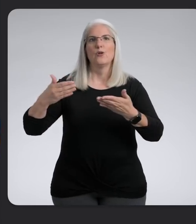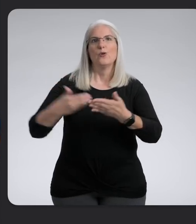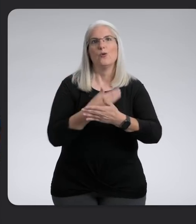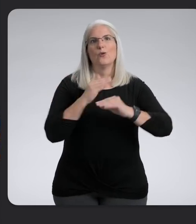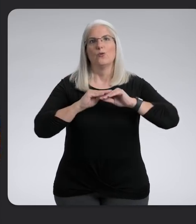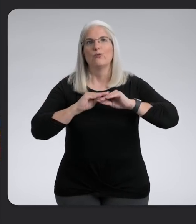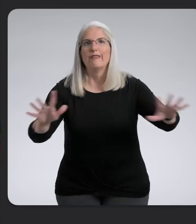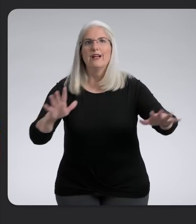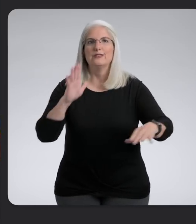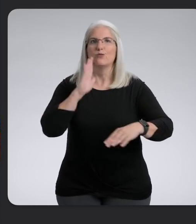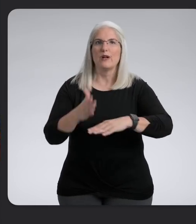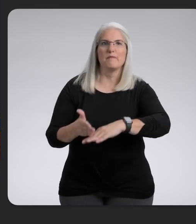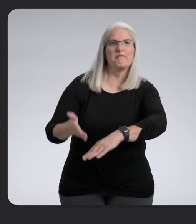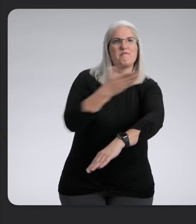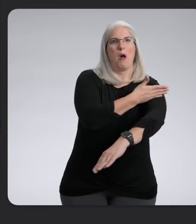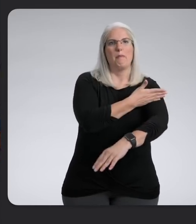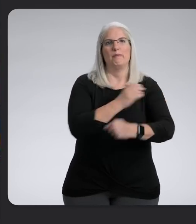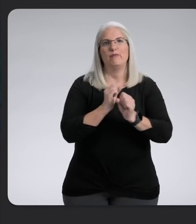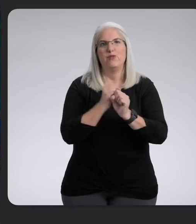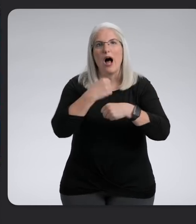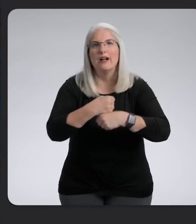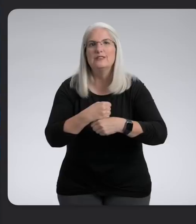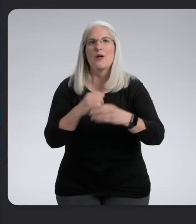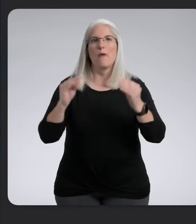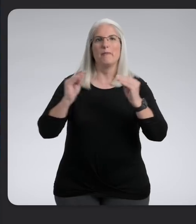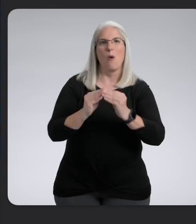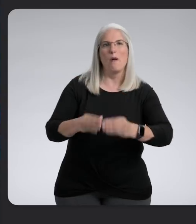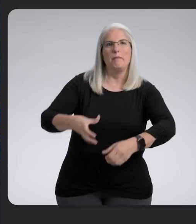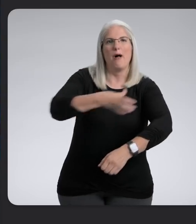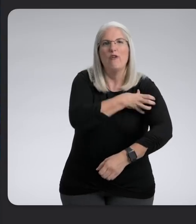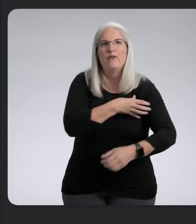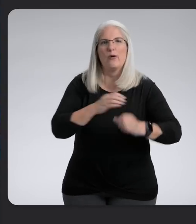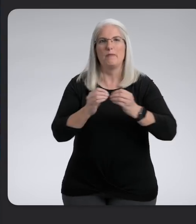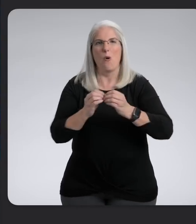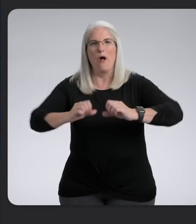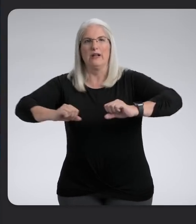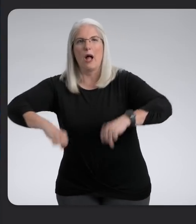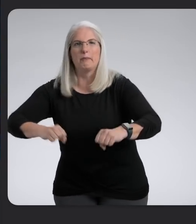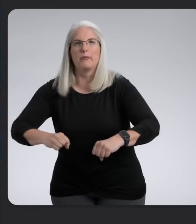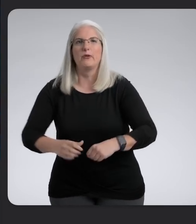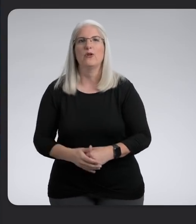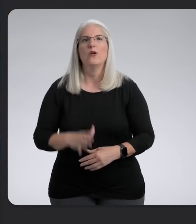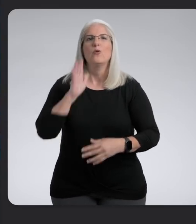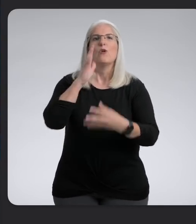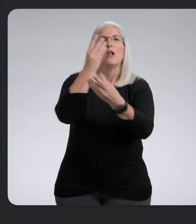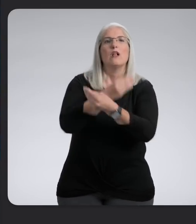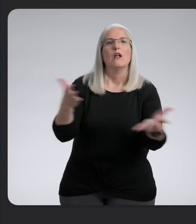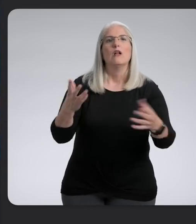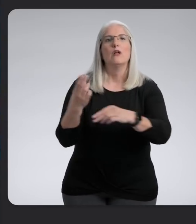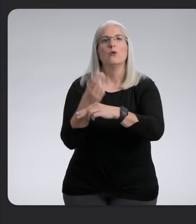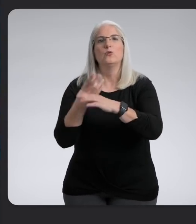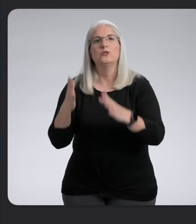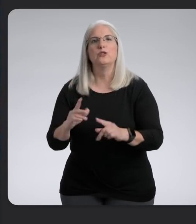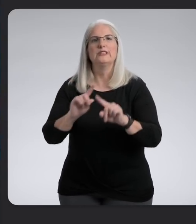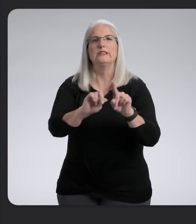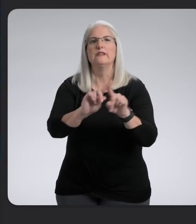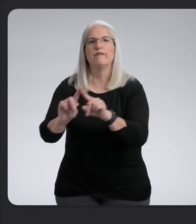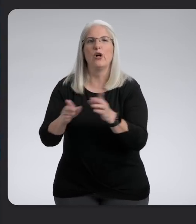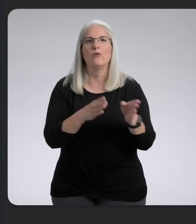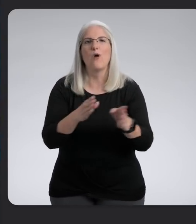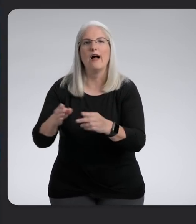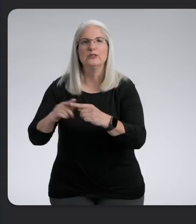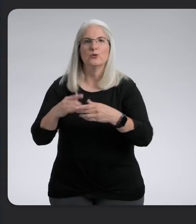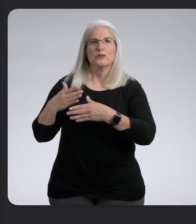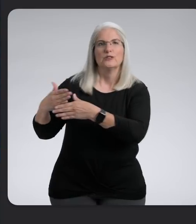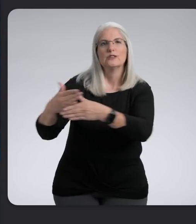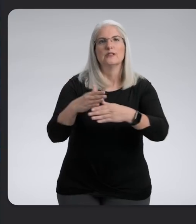products even more powerful and more capable. They will provide users new ways to enrich their lives and developers new tools